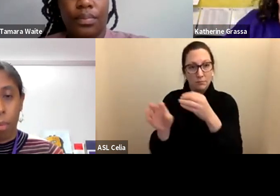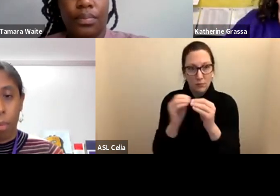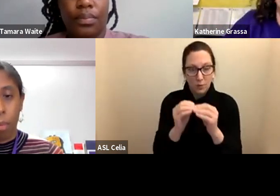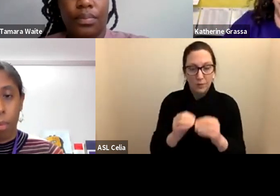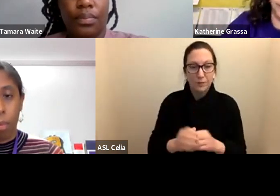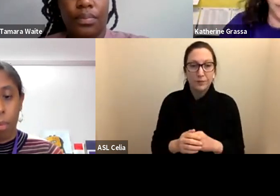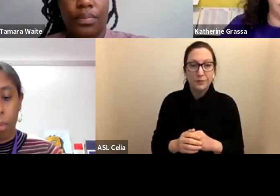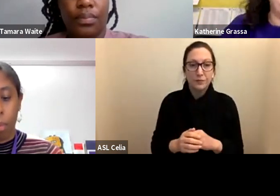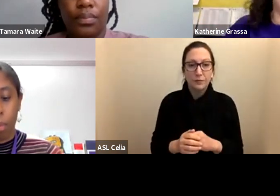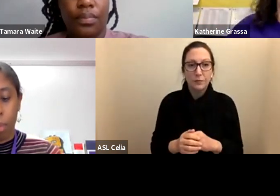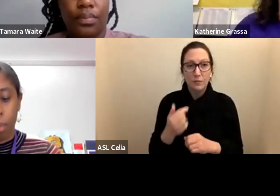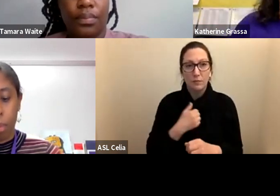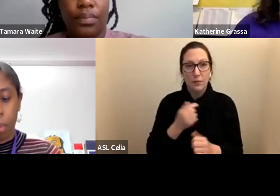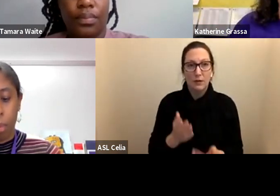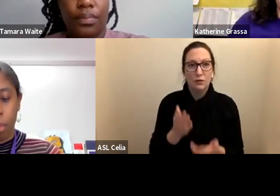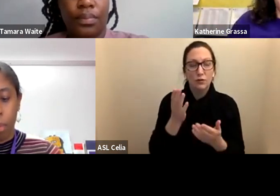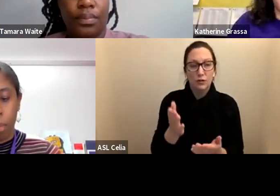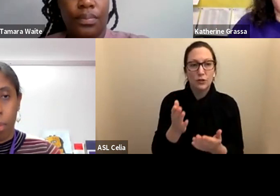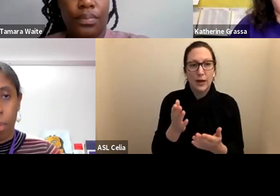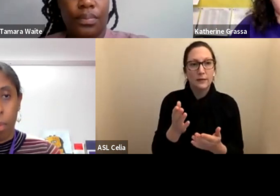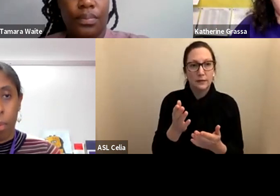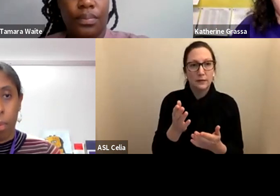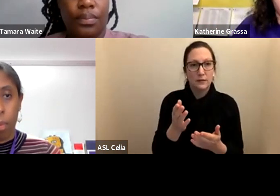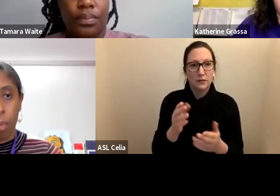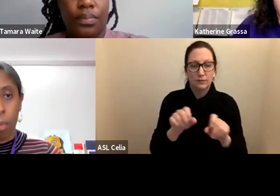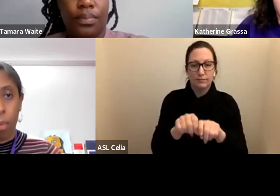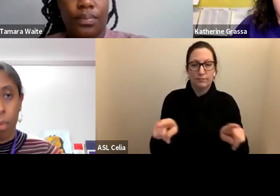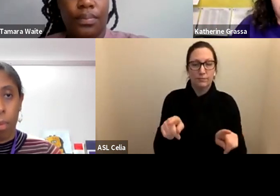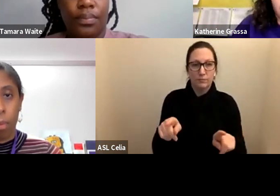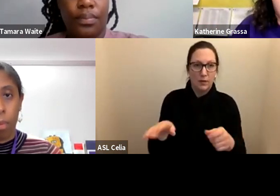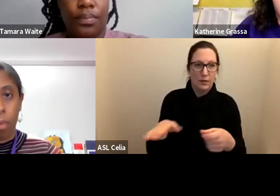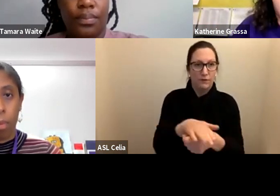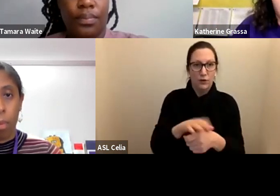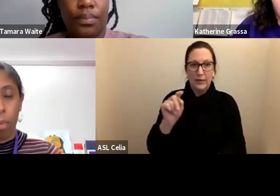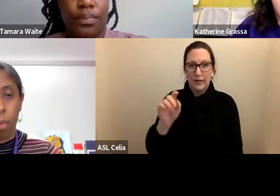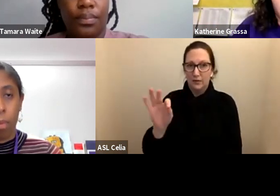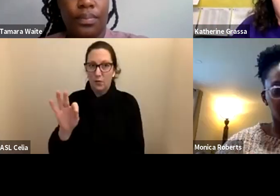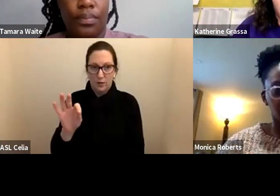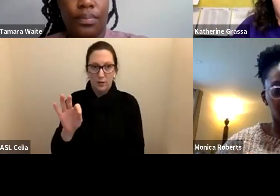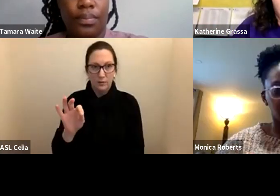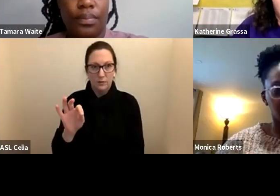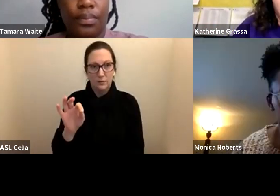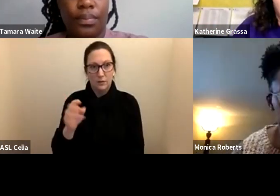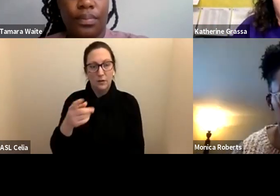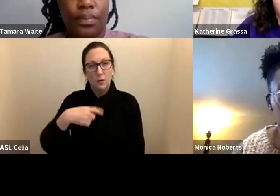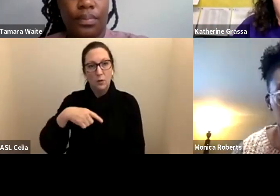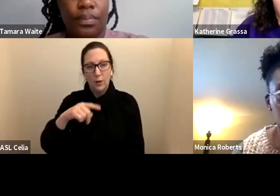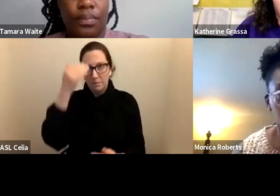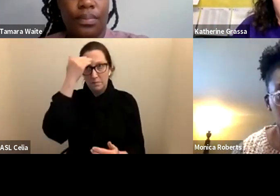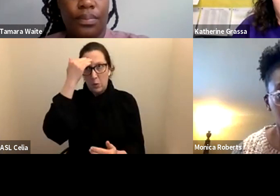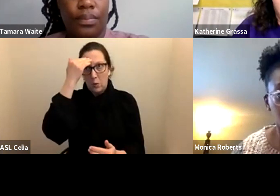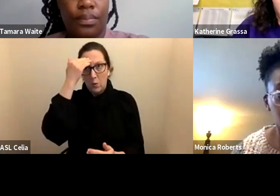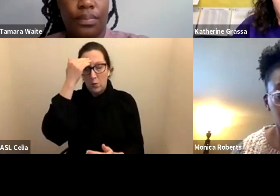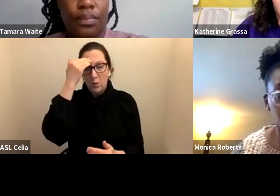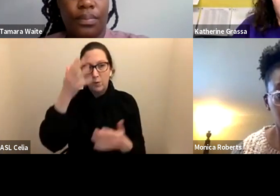I would just suggest that you share it with the entire task force, what the request is, so that we can add it to our list